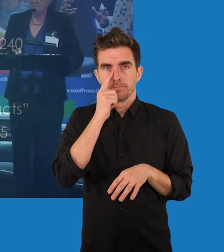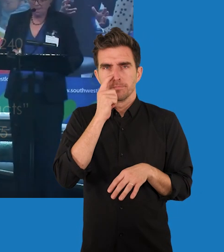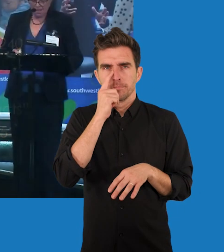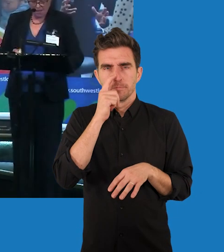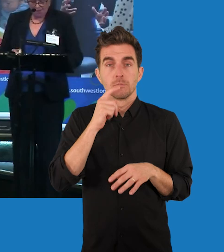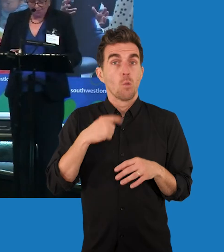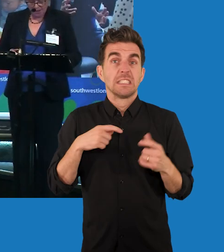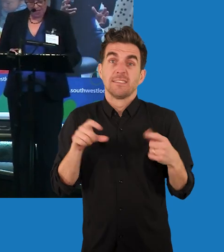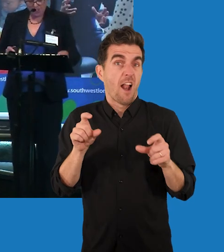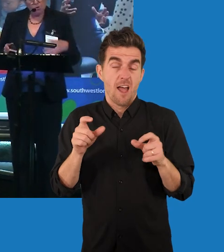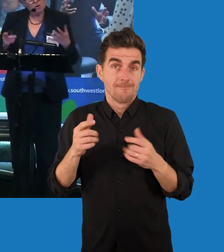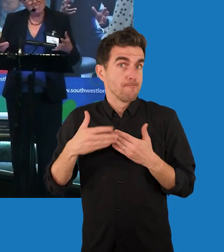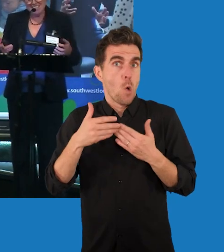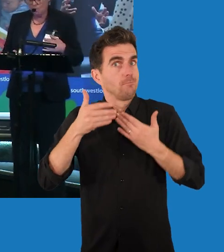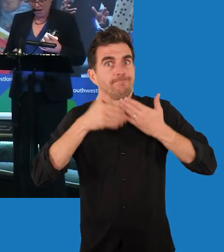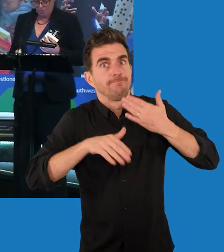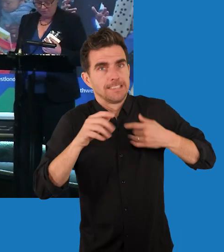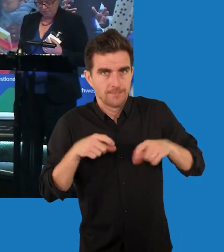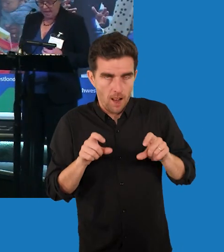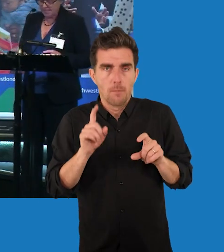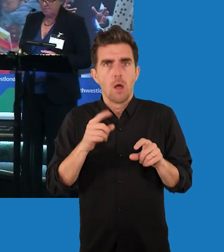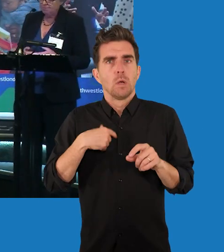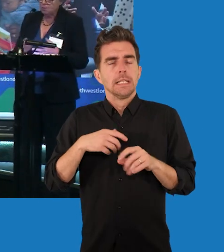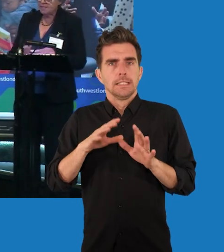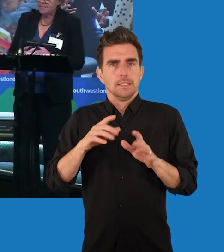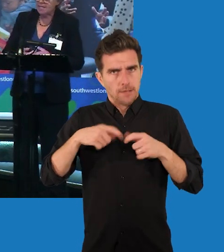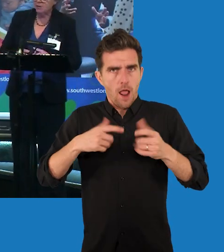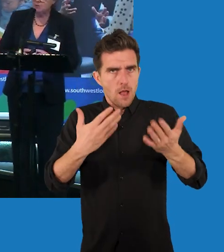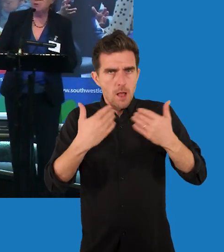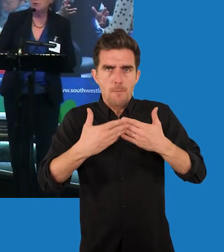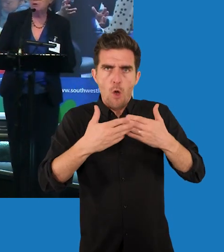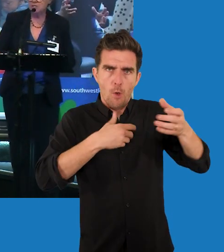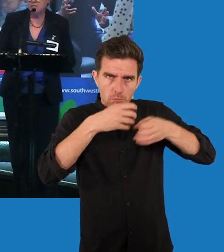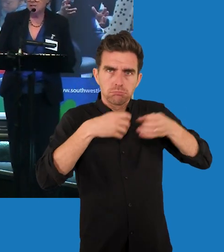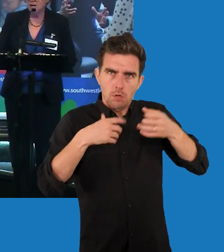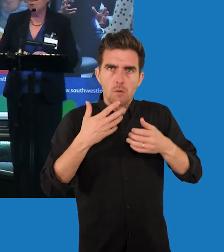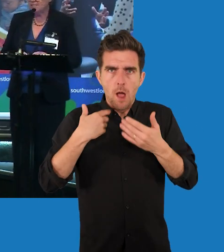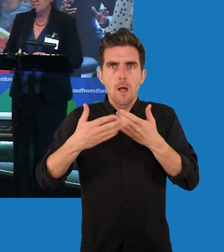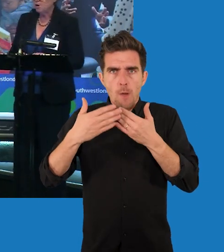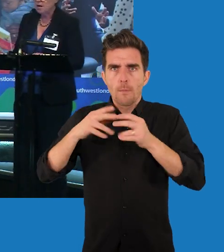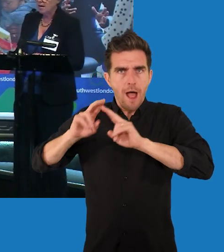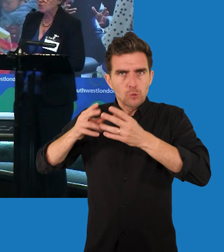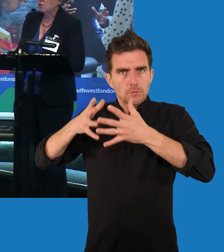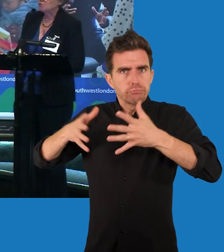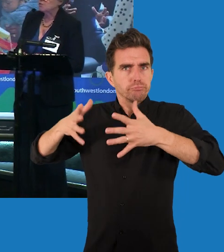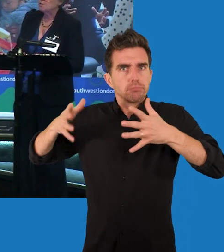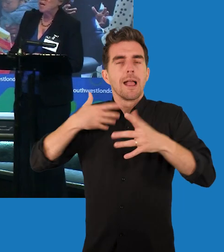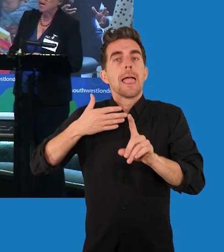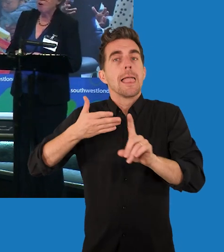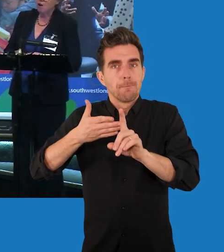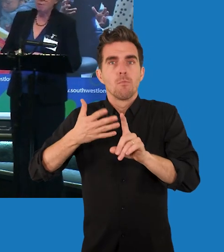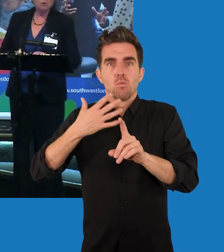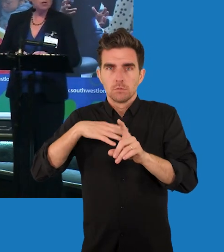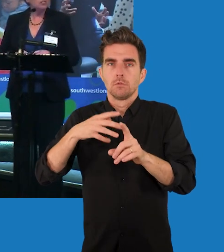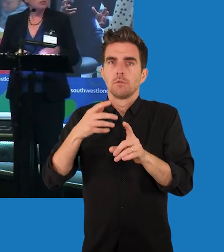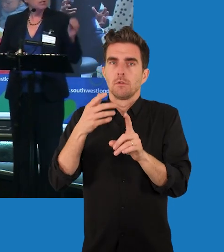workers. And so we're still a way away from that, but we're continuing to recruit and we're adding to our households. And